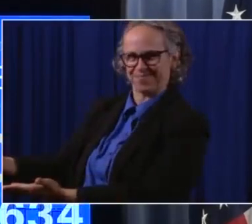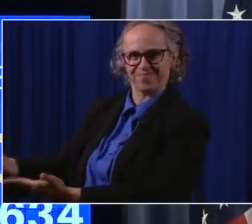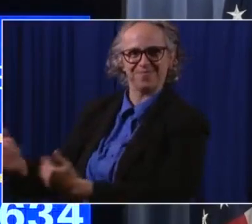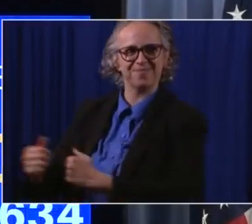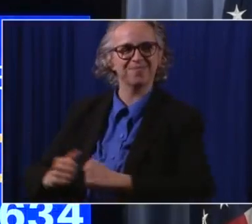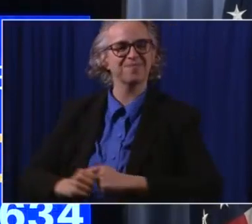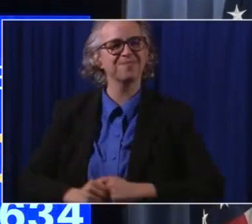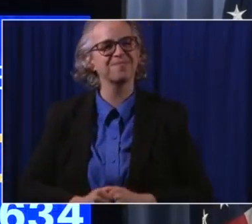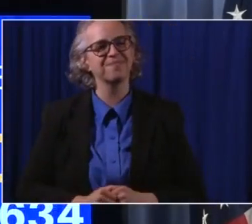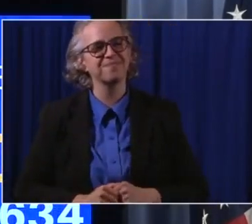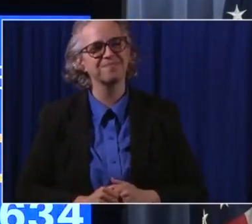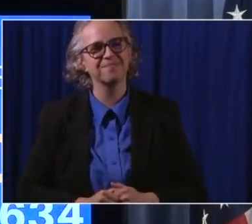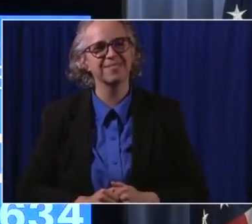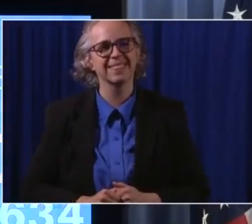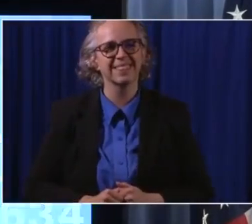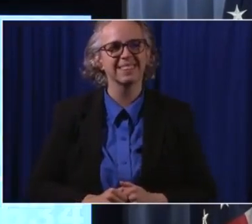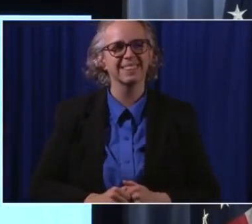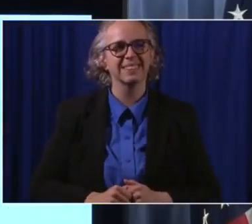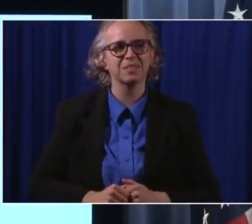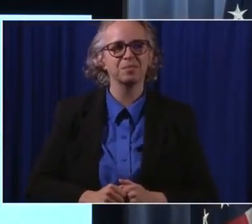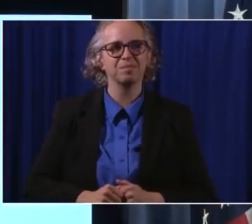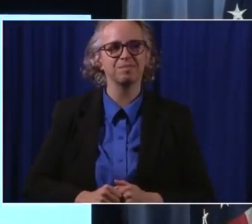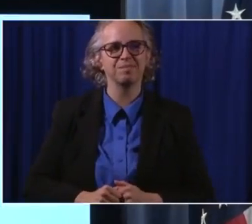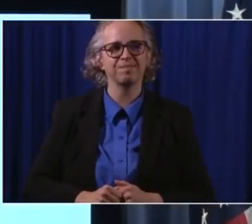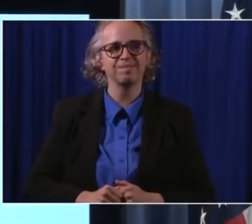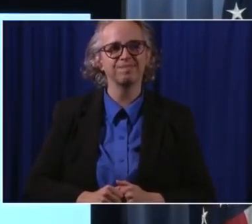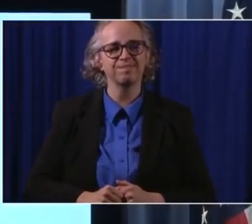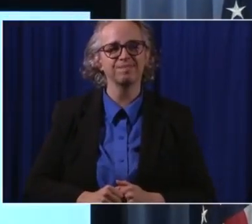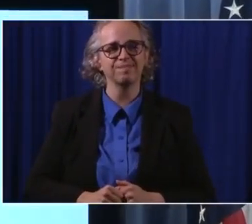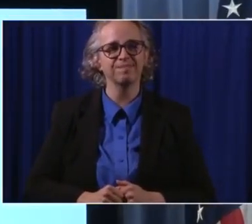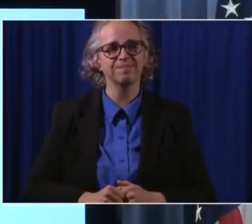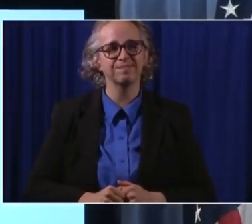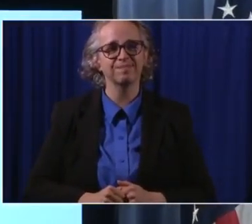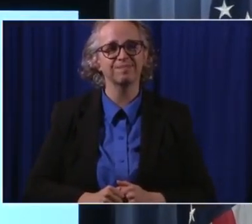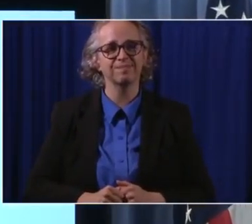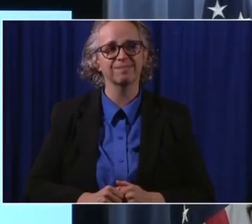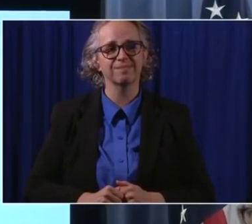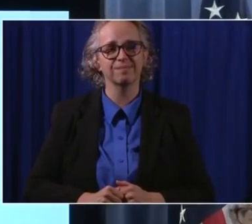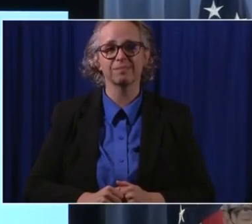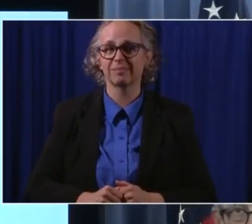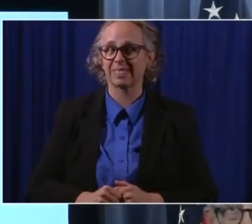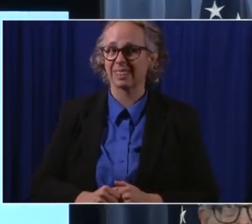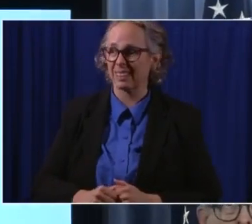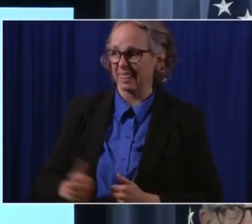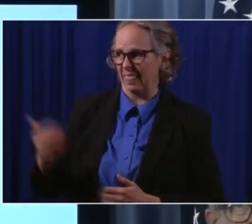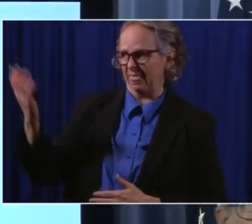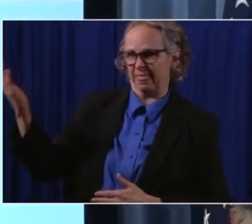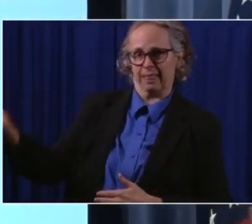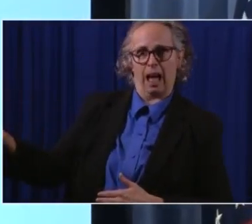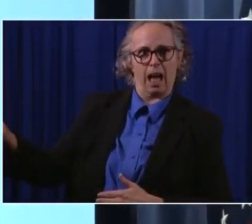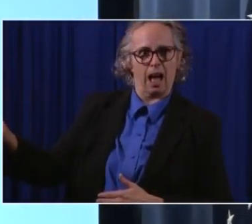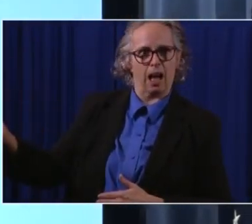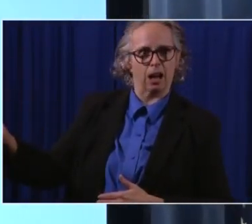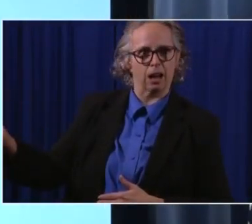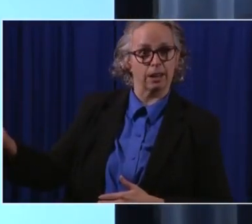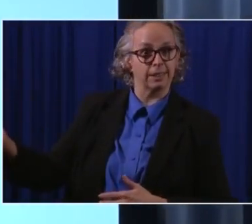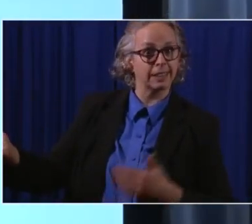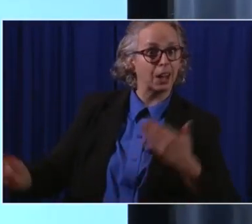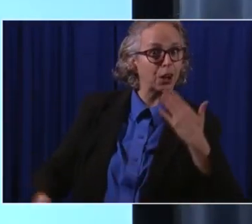So we have good news and bad